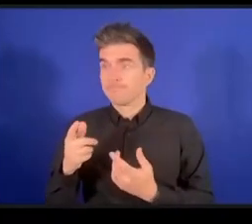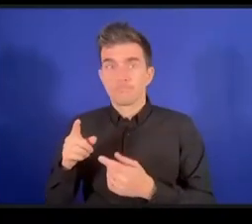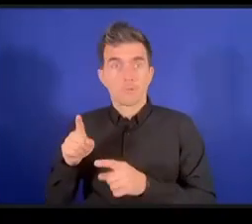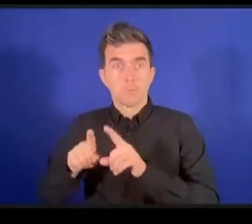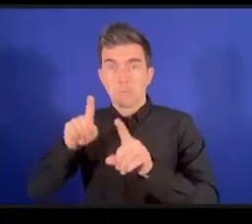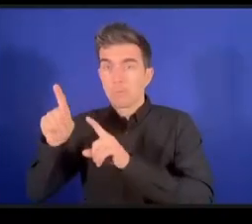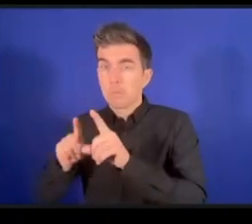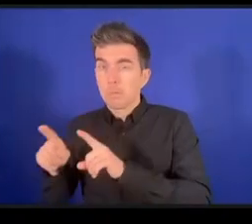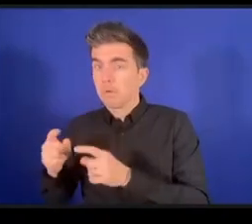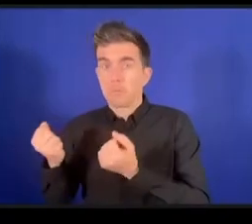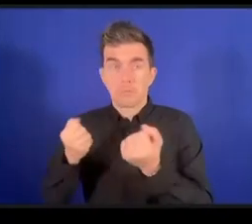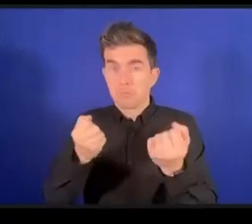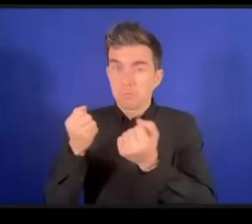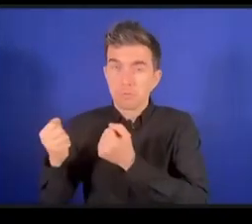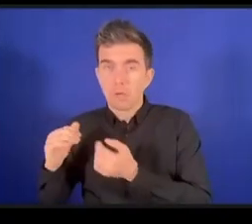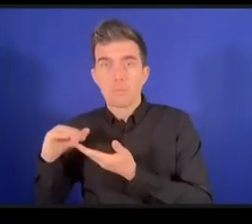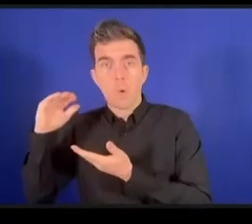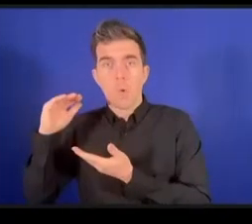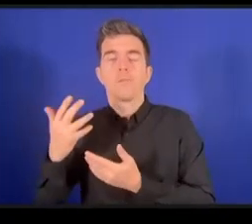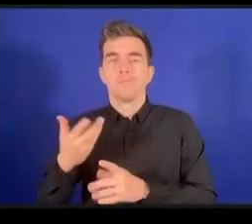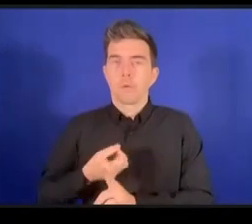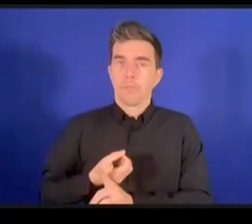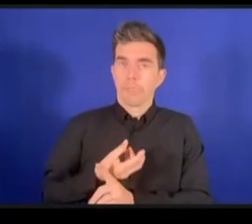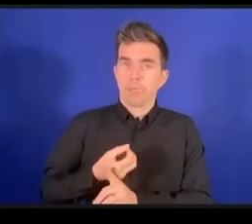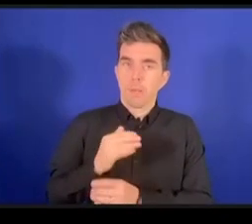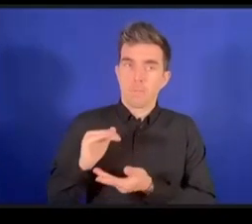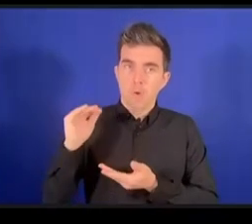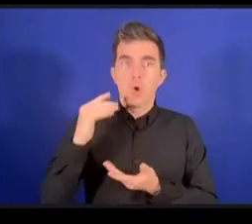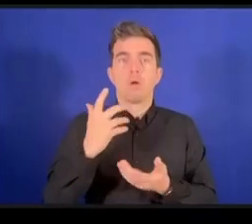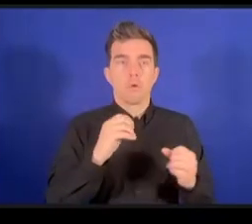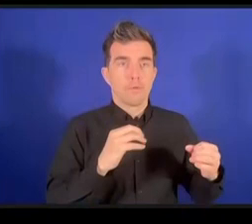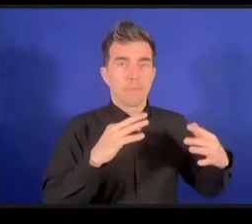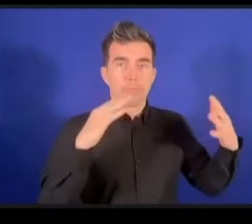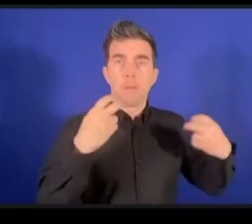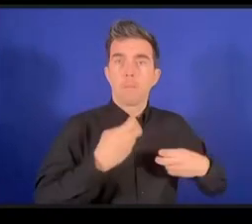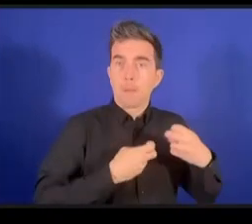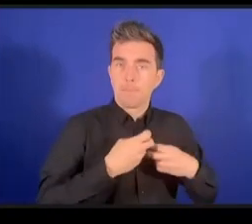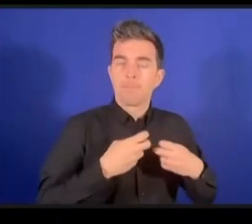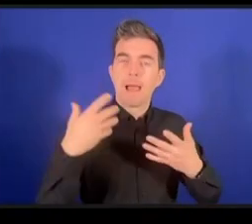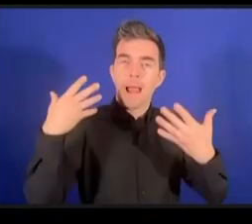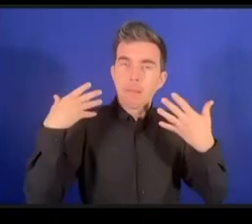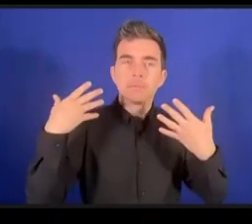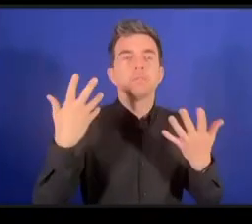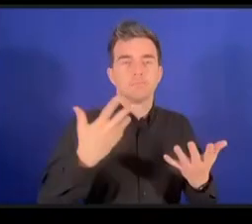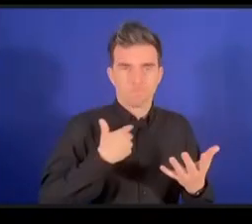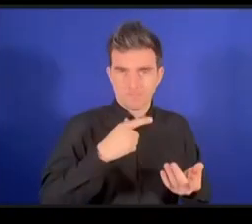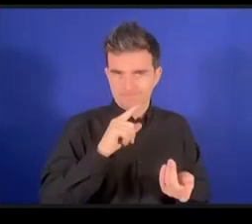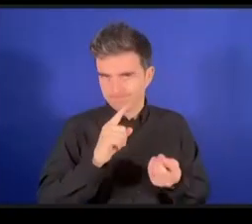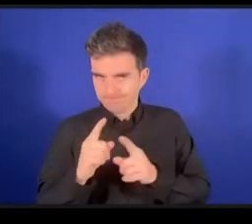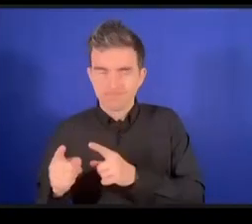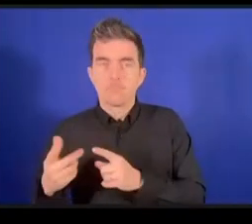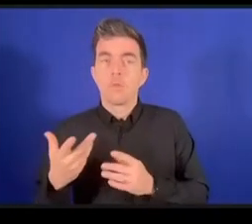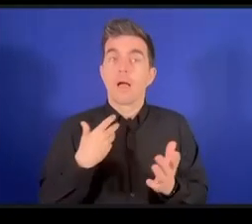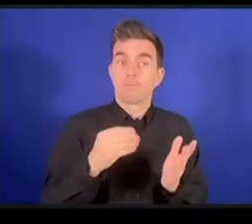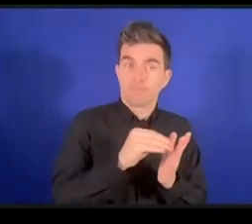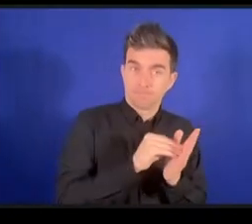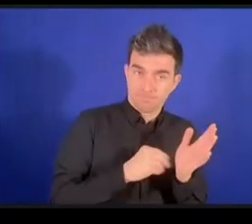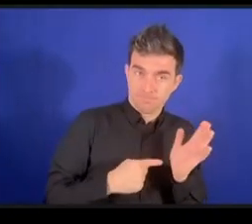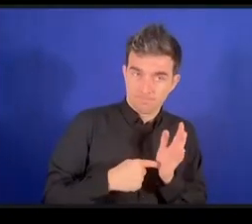Health, which I think addresses the 3 80s, what I call it. The 80% of the people in the world have no access to